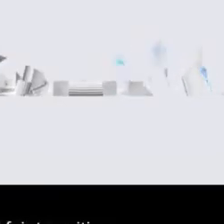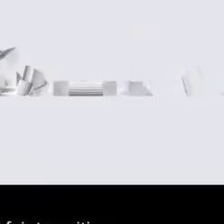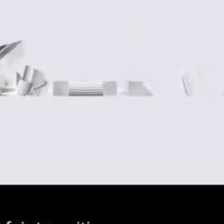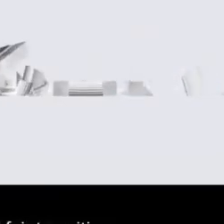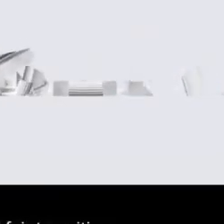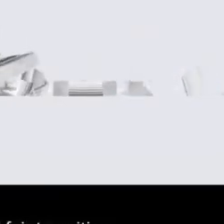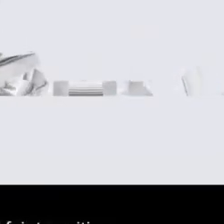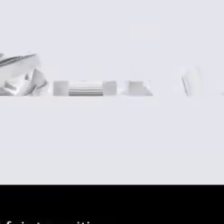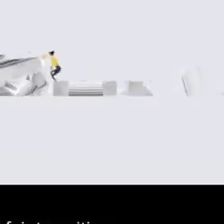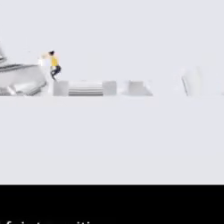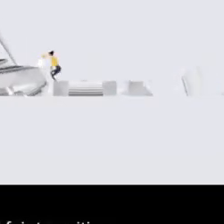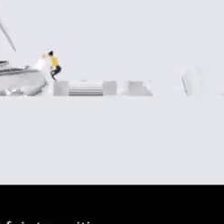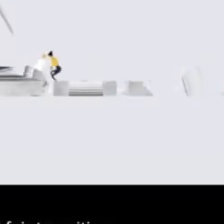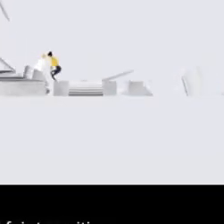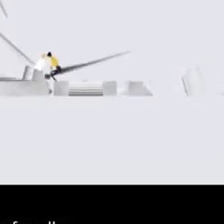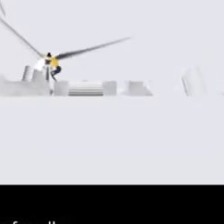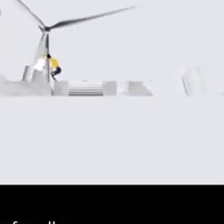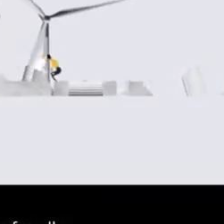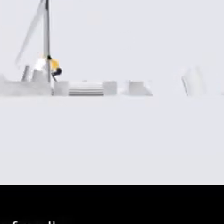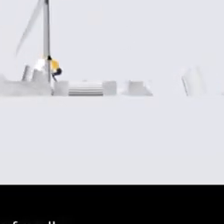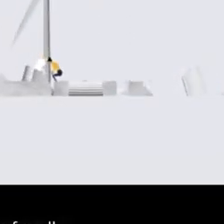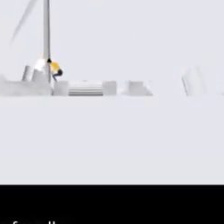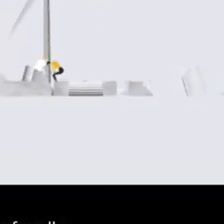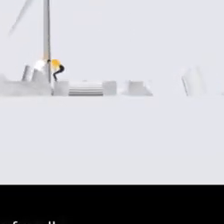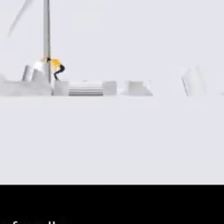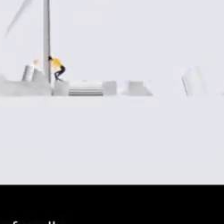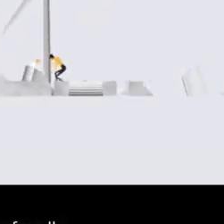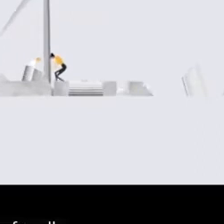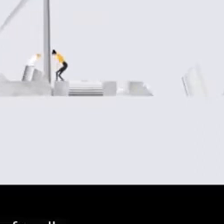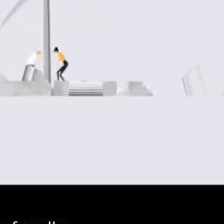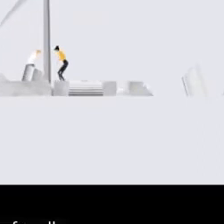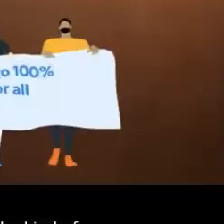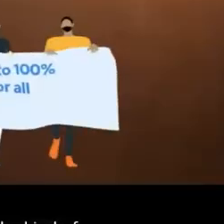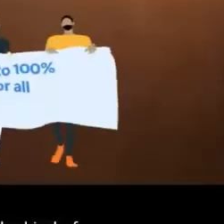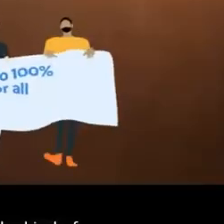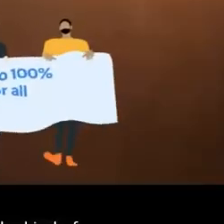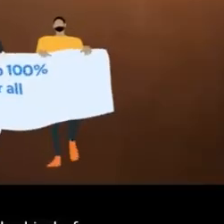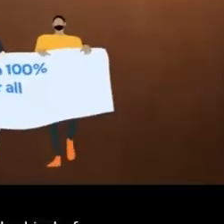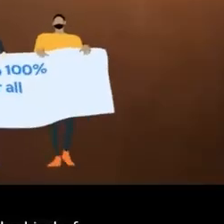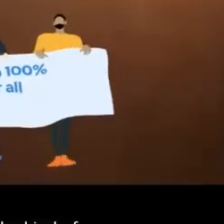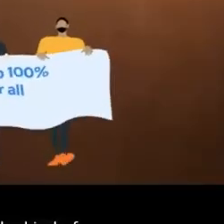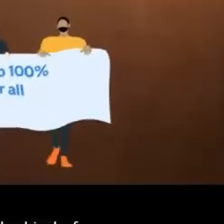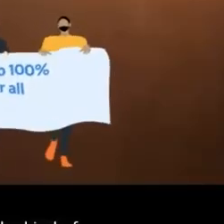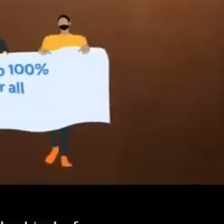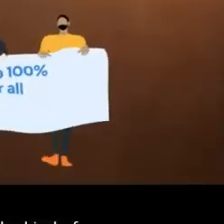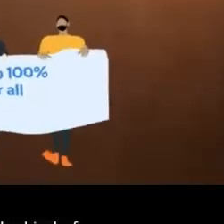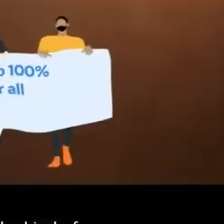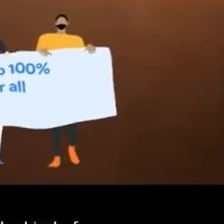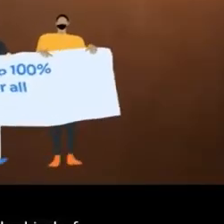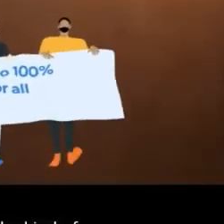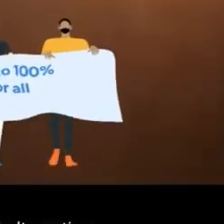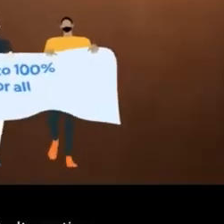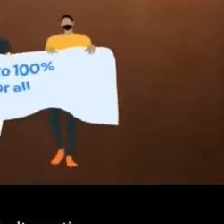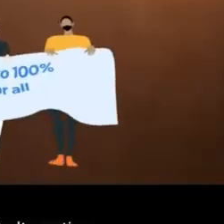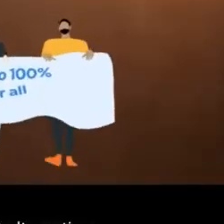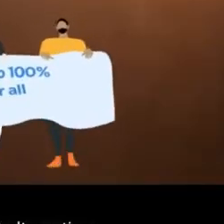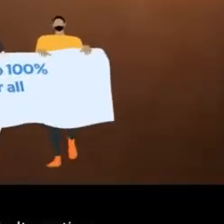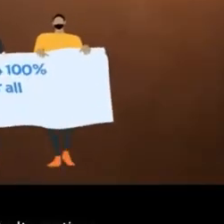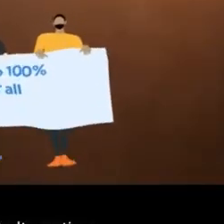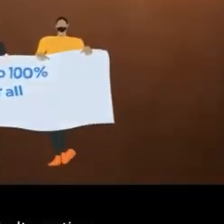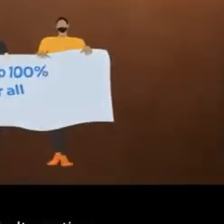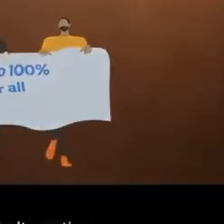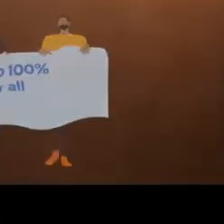we are accelerating a just and fair transition to 100% renewable energy for all. If we're actively promoting the kind of